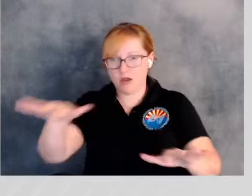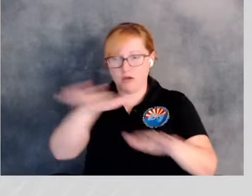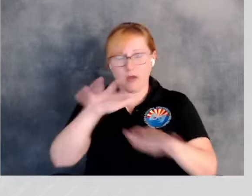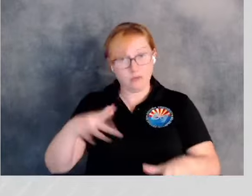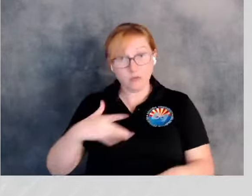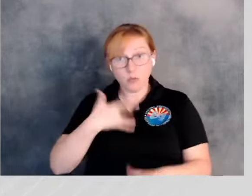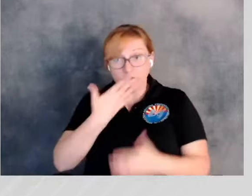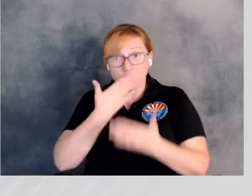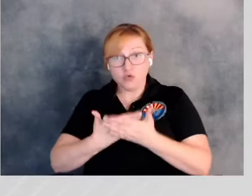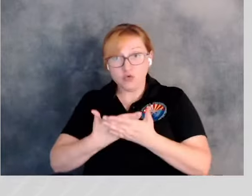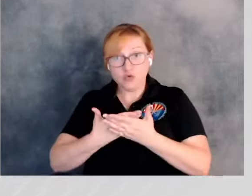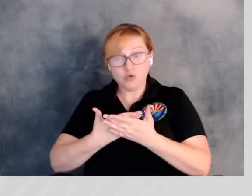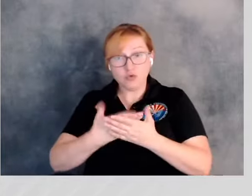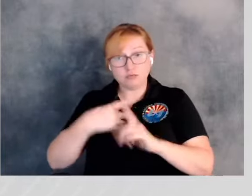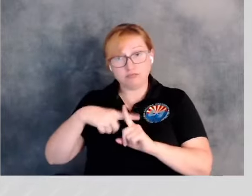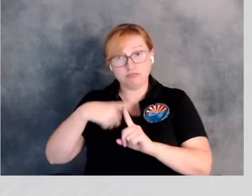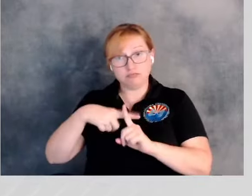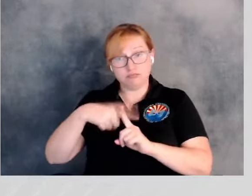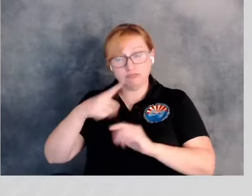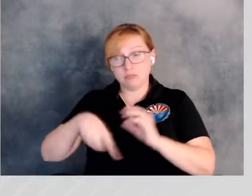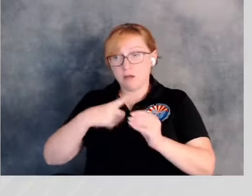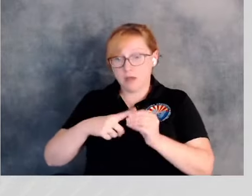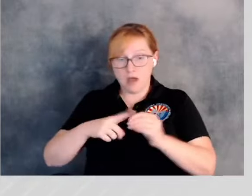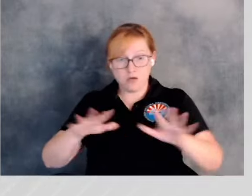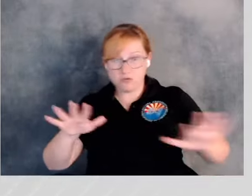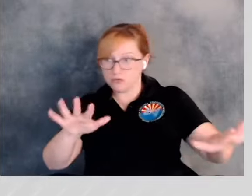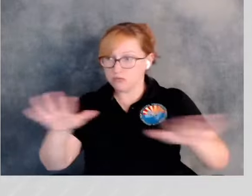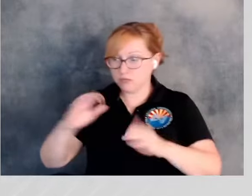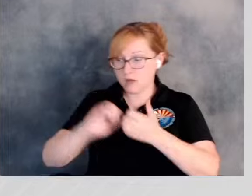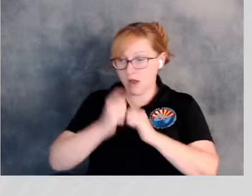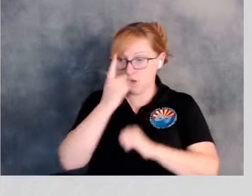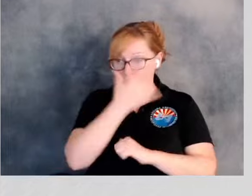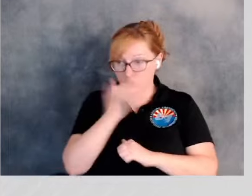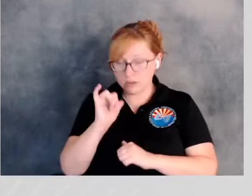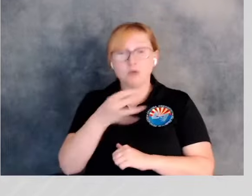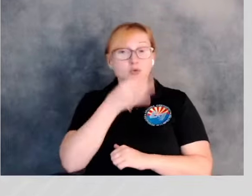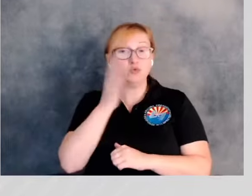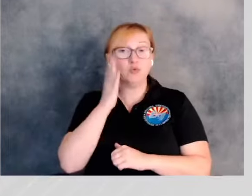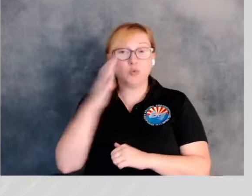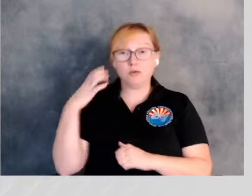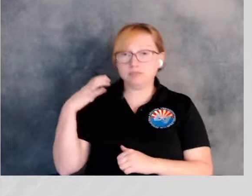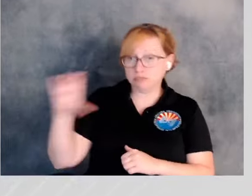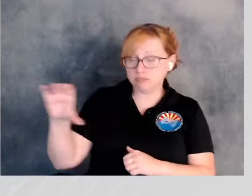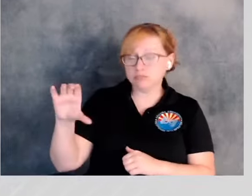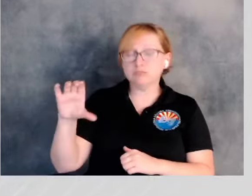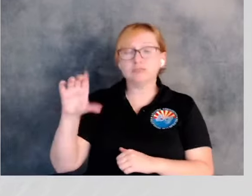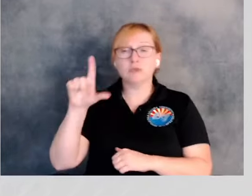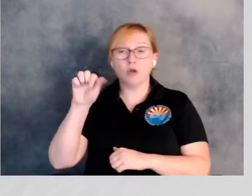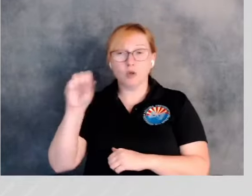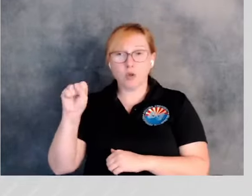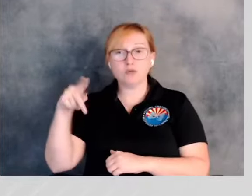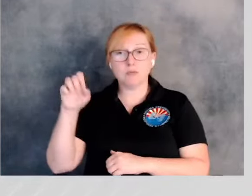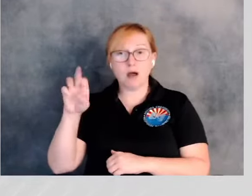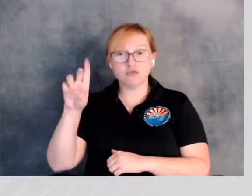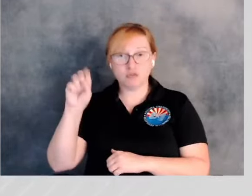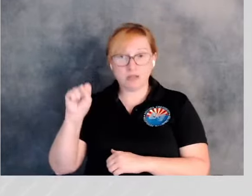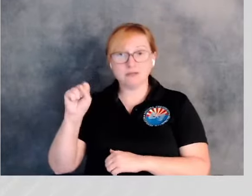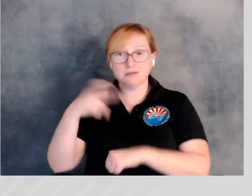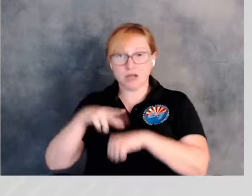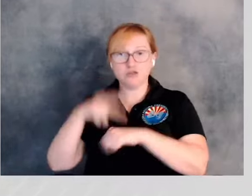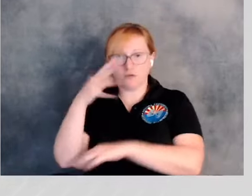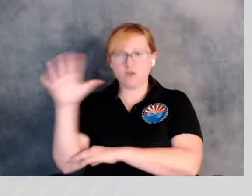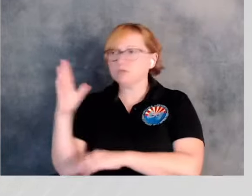we are with that as we hand this back to the host units of CAL FIRE and the Los Padres National Forest. And I know they will continue with those